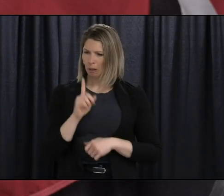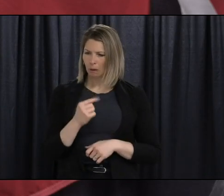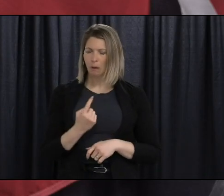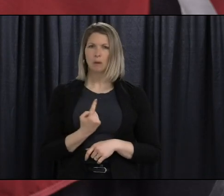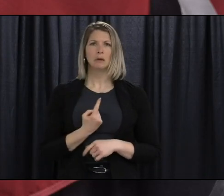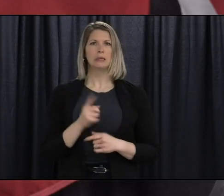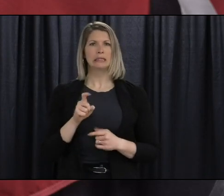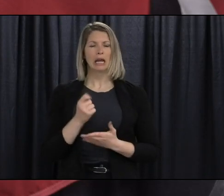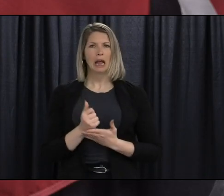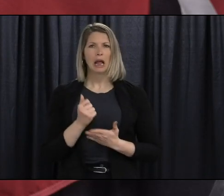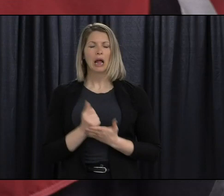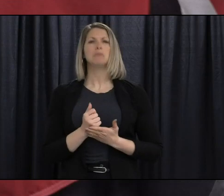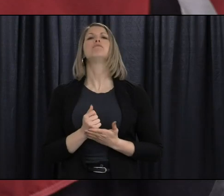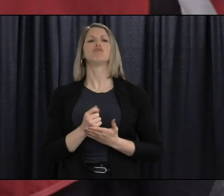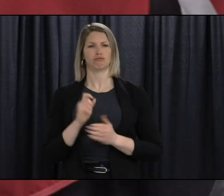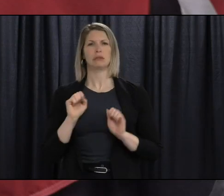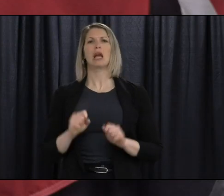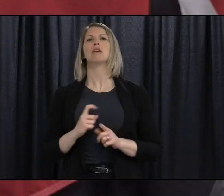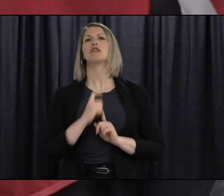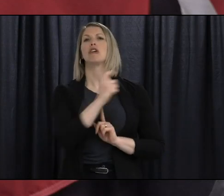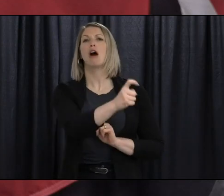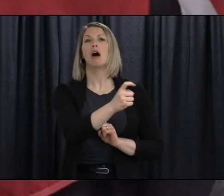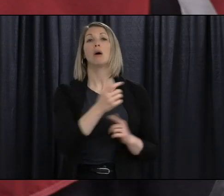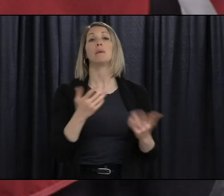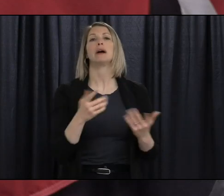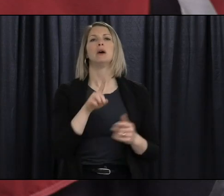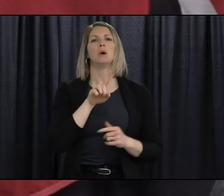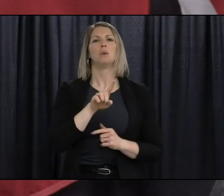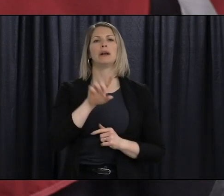COVID-19. There is a number there that you can call. It's